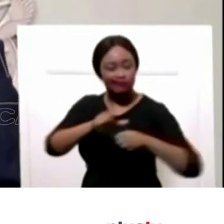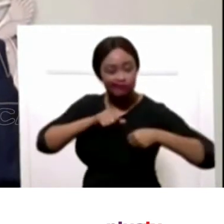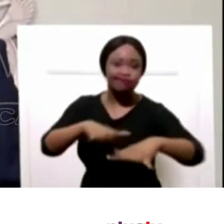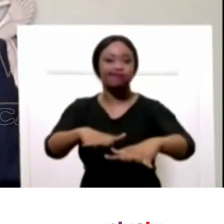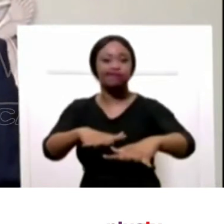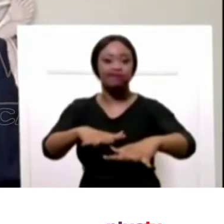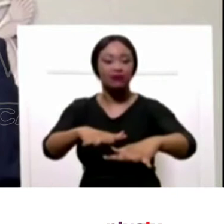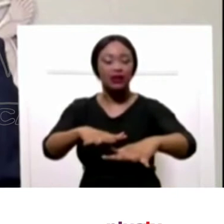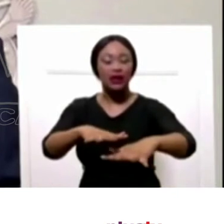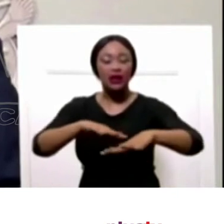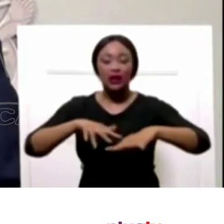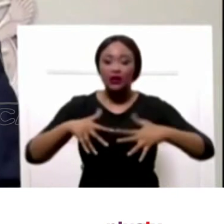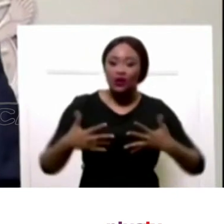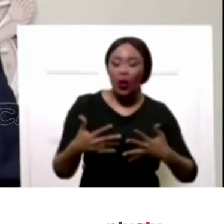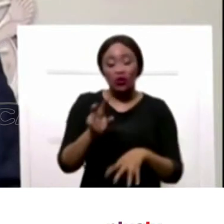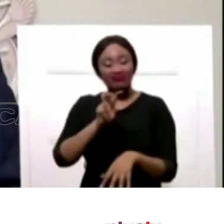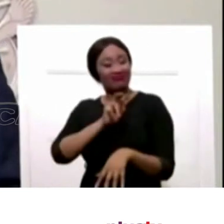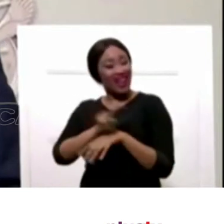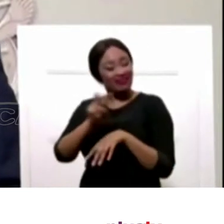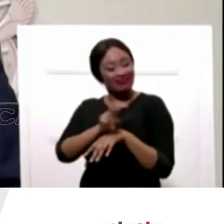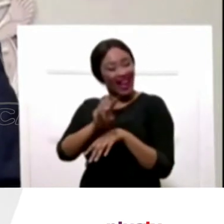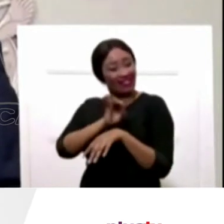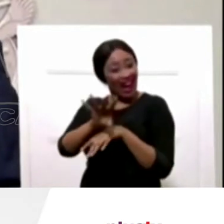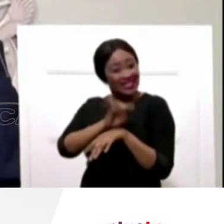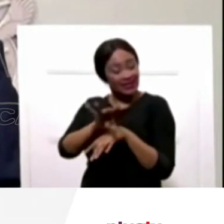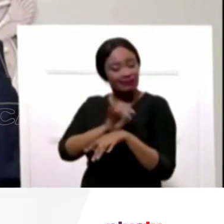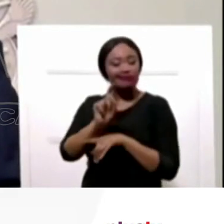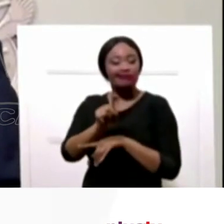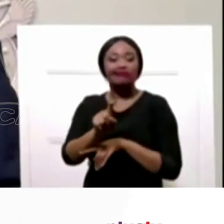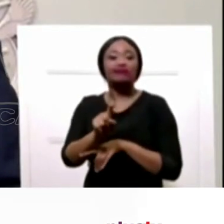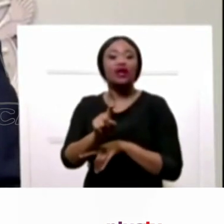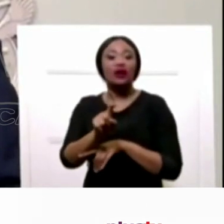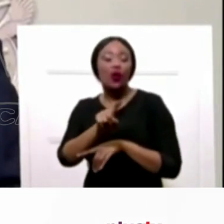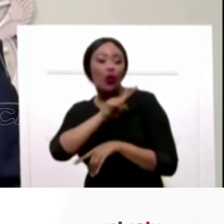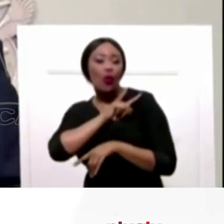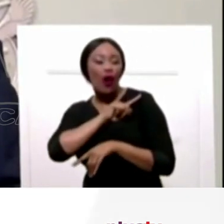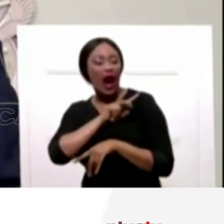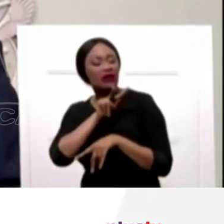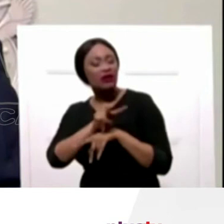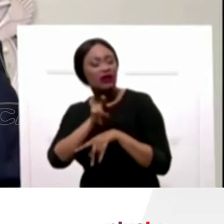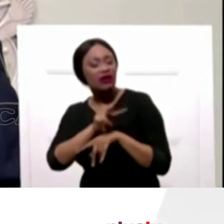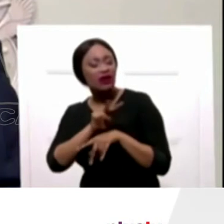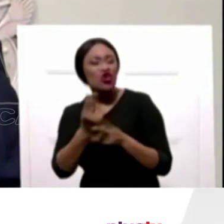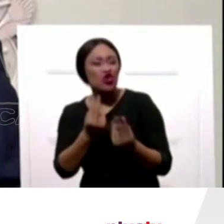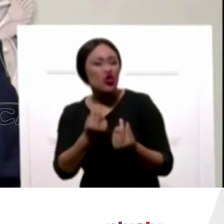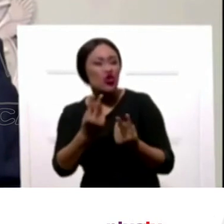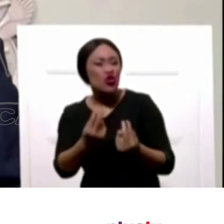It bases this recommendation on the sustained increase in new cases in the last 14